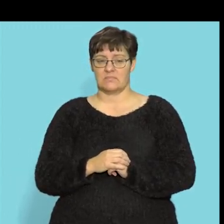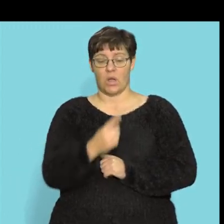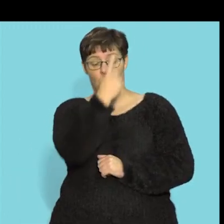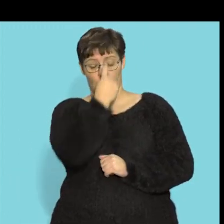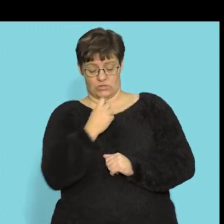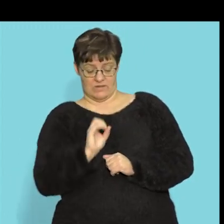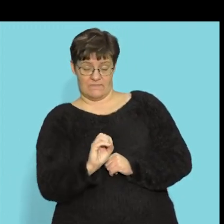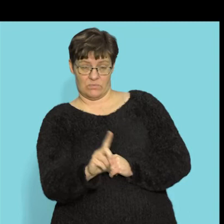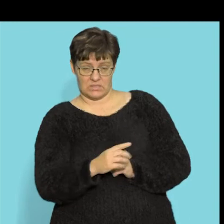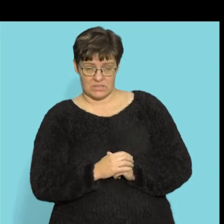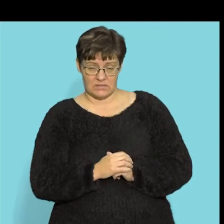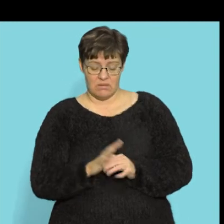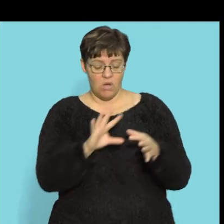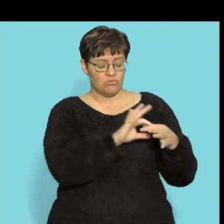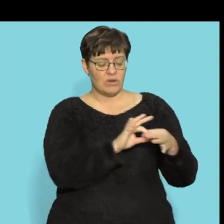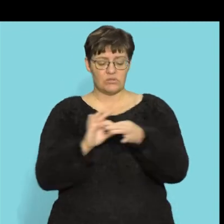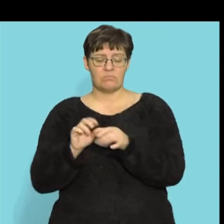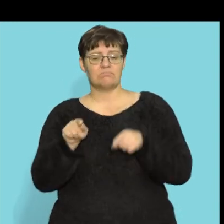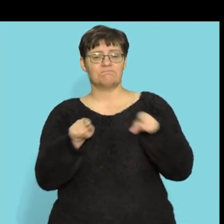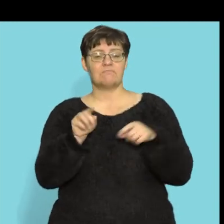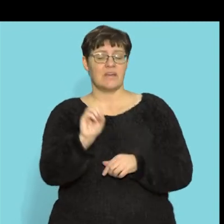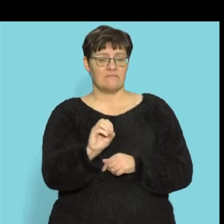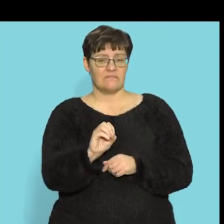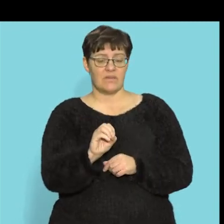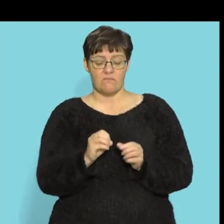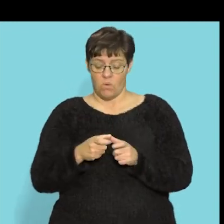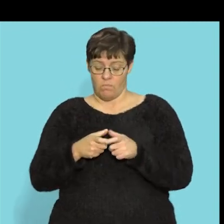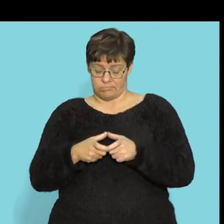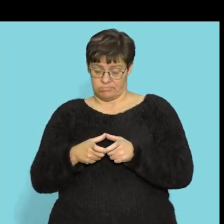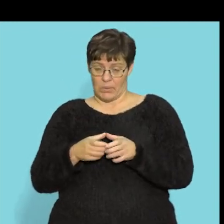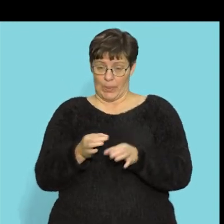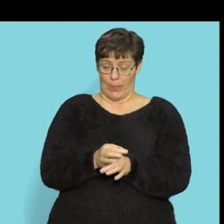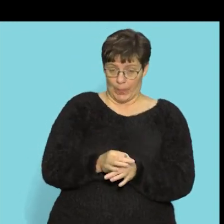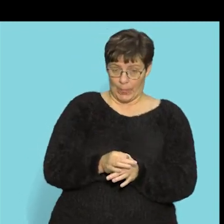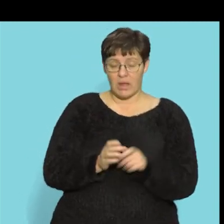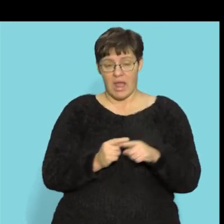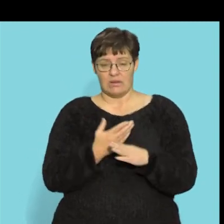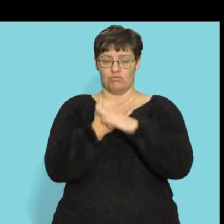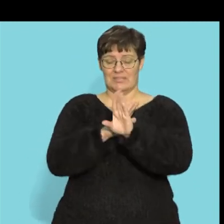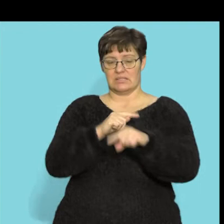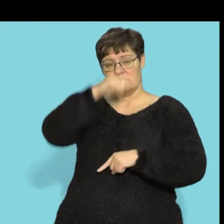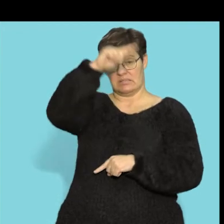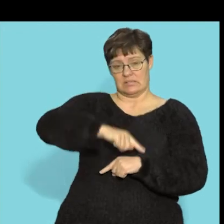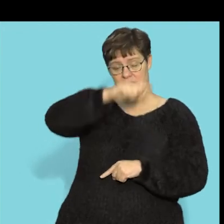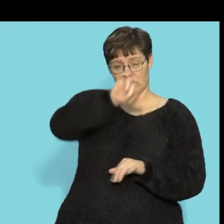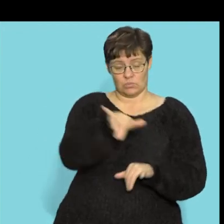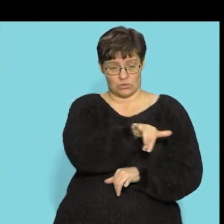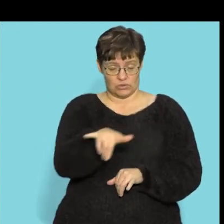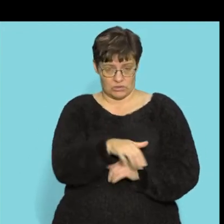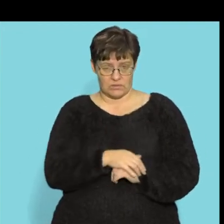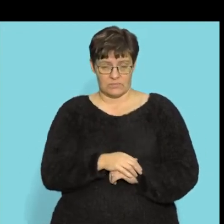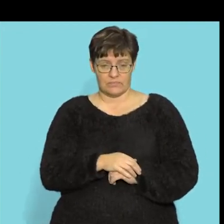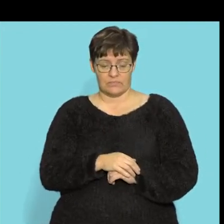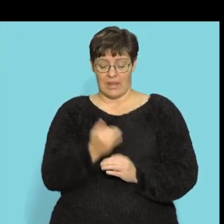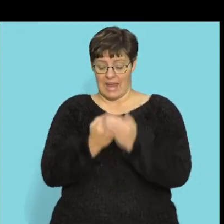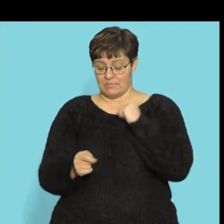we're asking ourselves is, what relationship exists between cross-sectional area and resistance? So this is